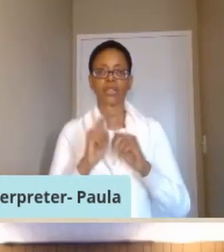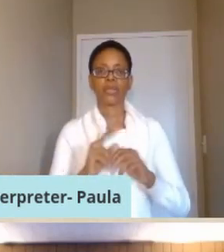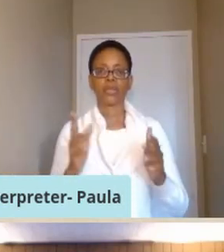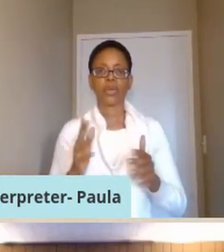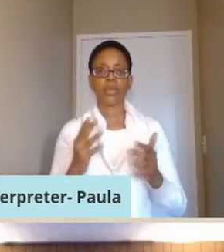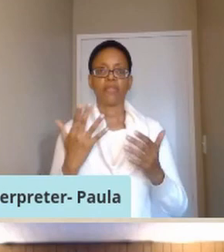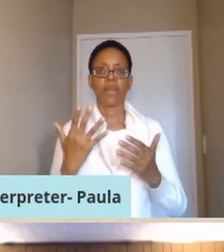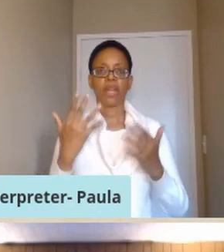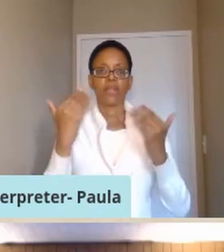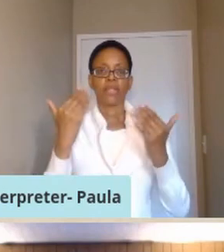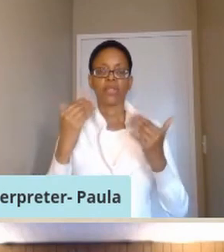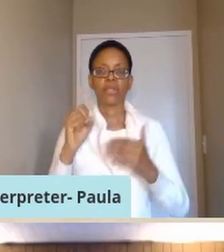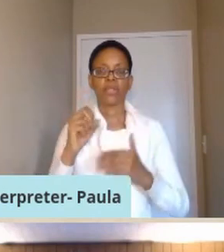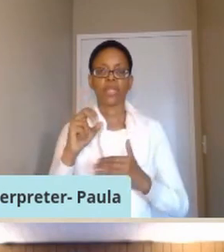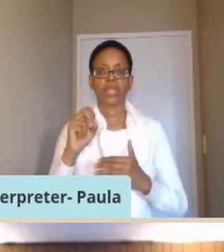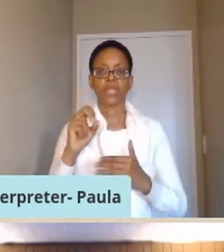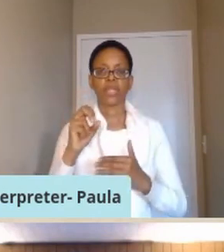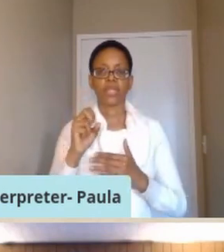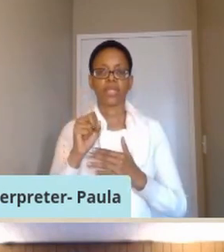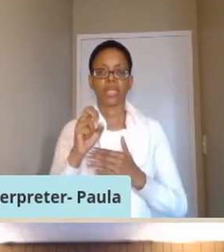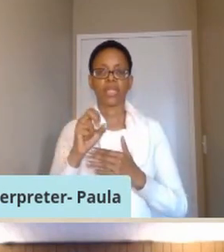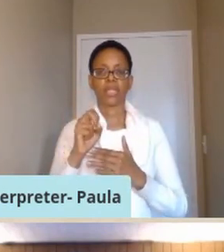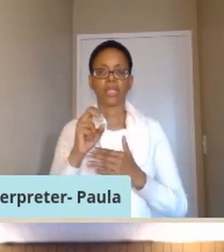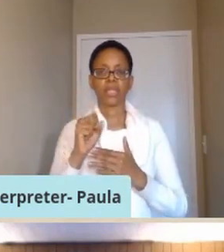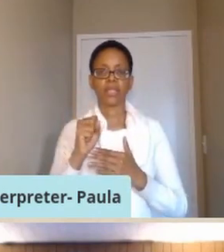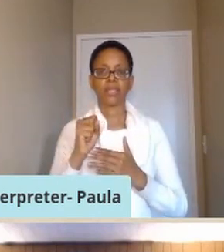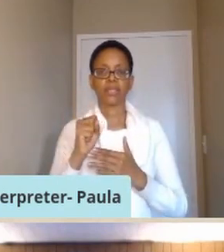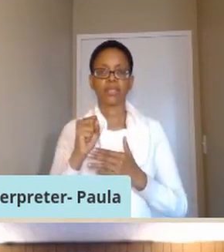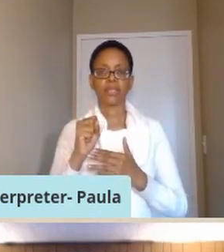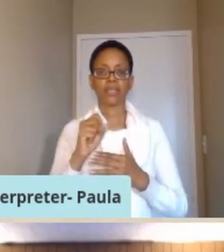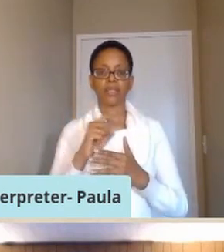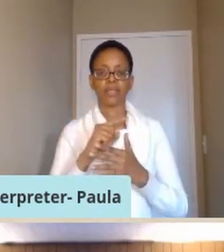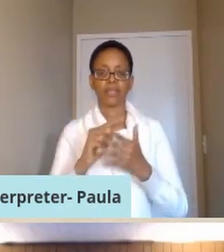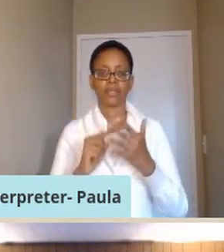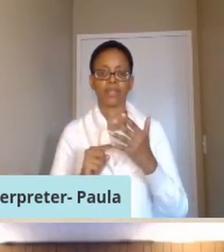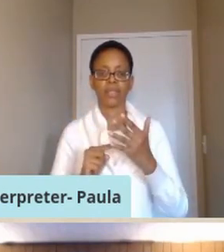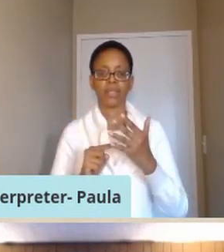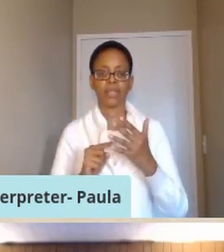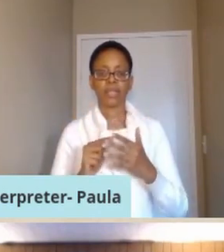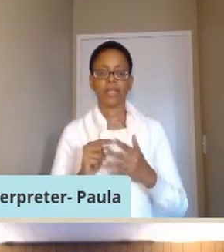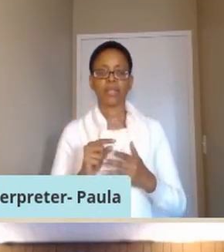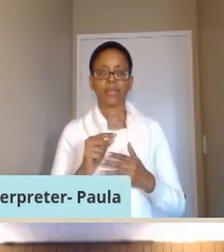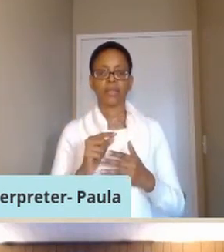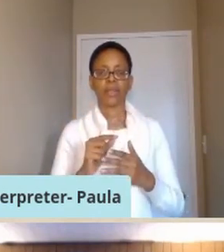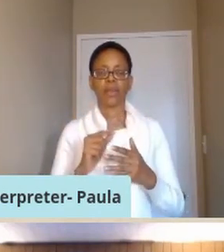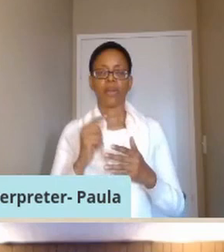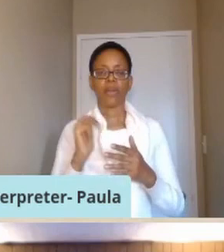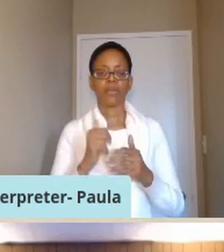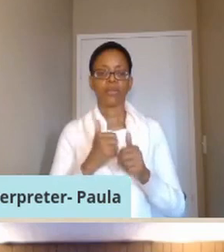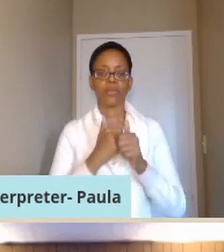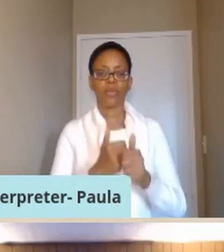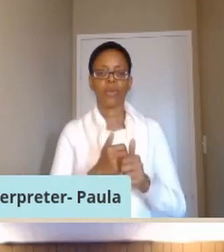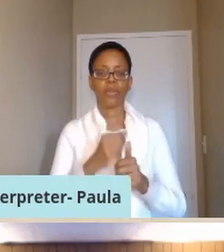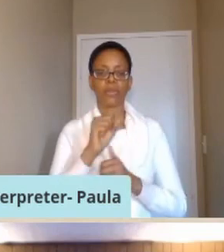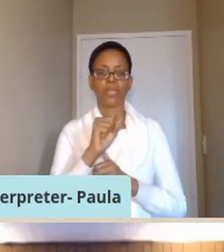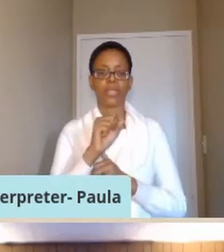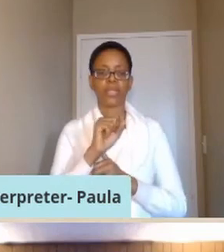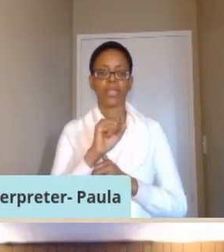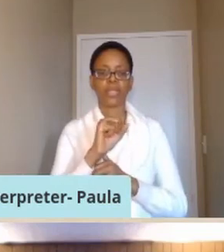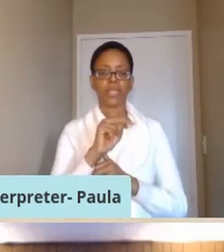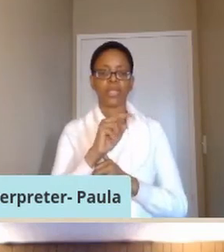senses according to Ibn Sina and Said Nursi's formula. So if I conclude